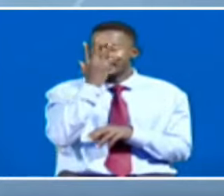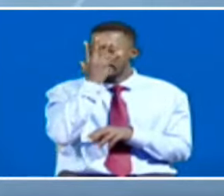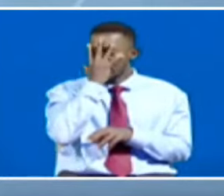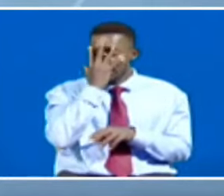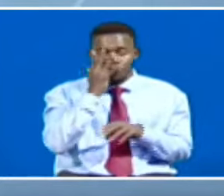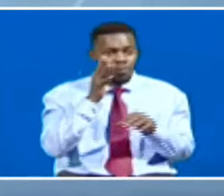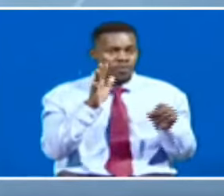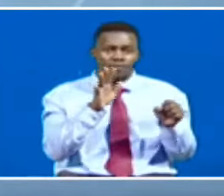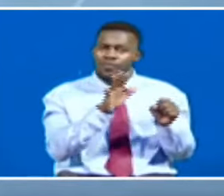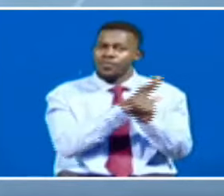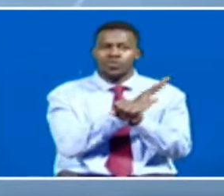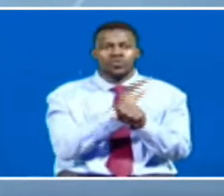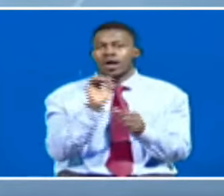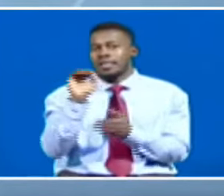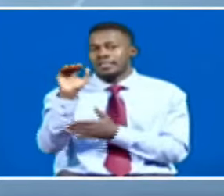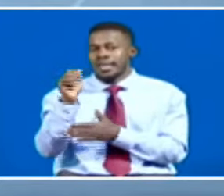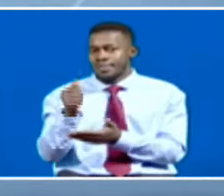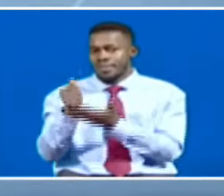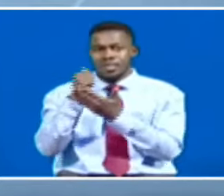coastal counties.